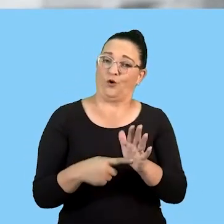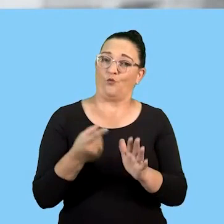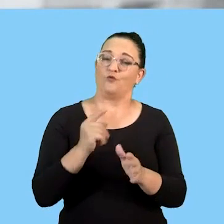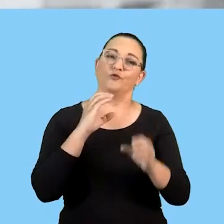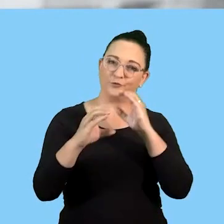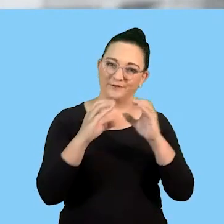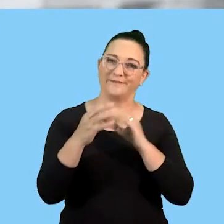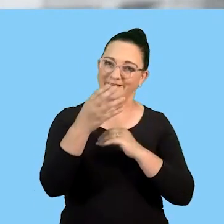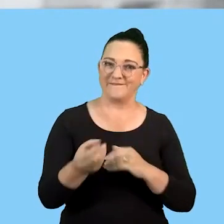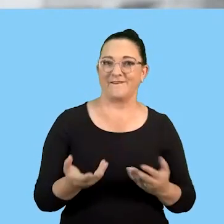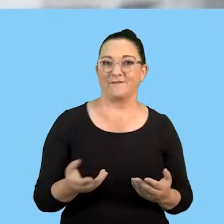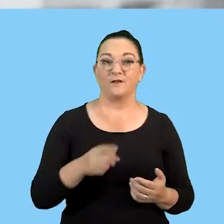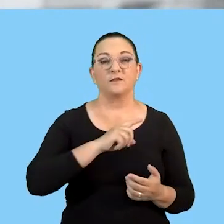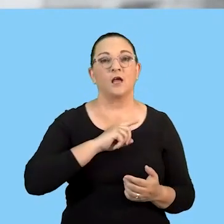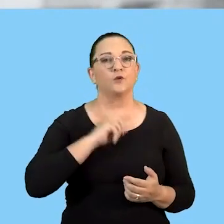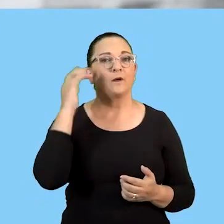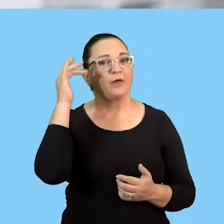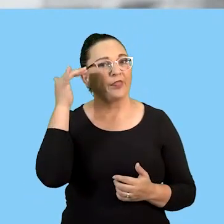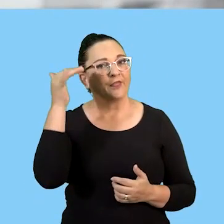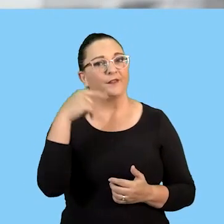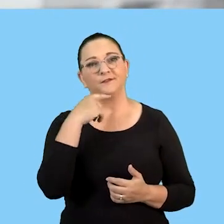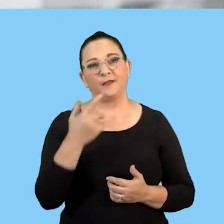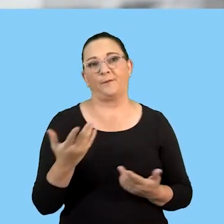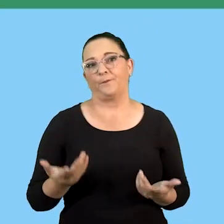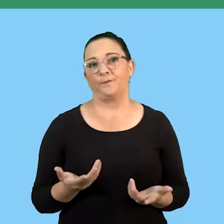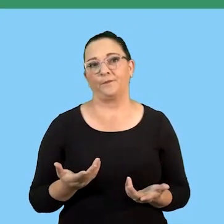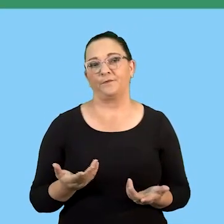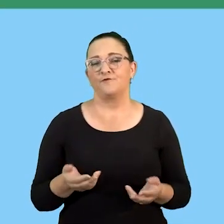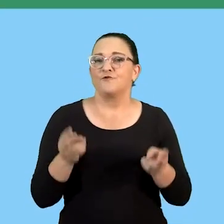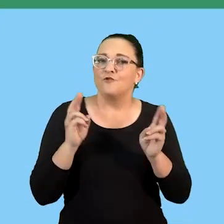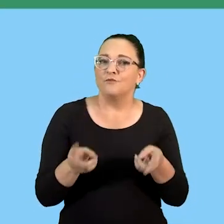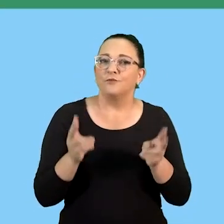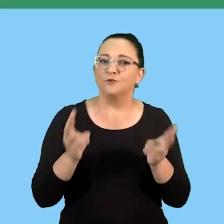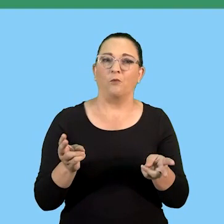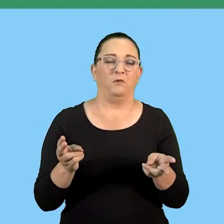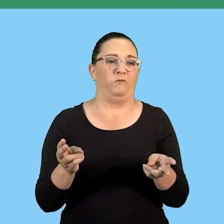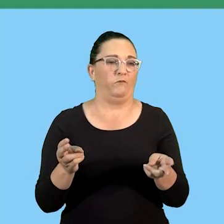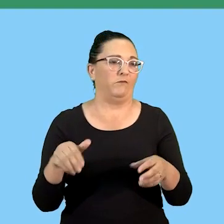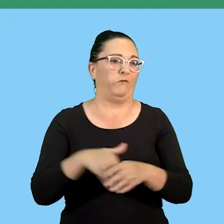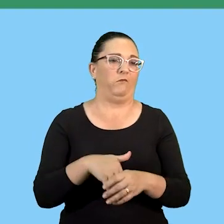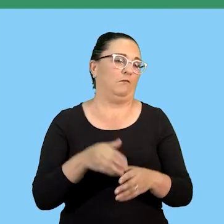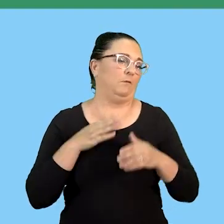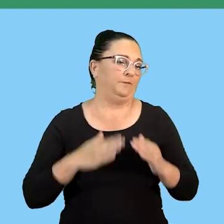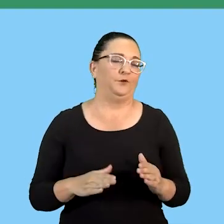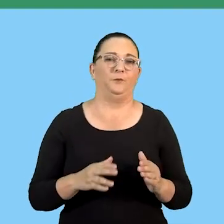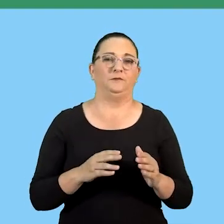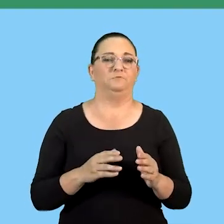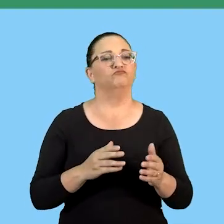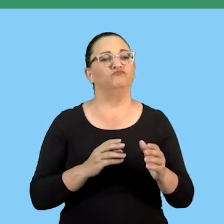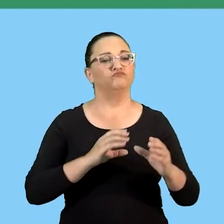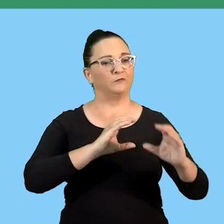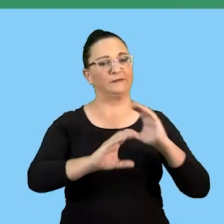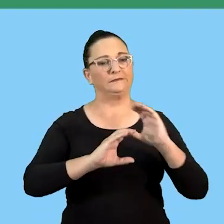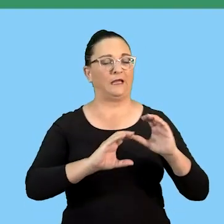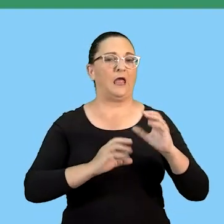workplace. So this theory also explains that to say it is a normal part of human interaction. The minute